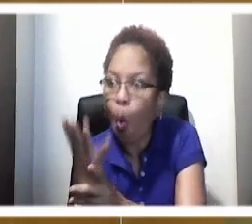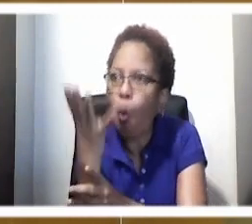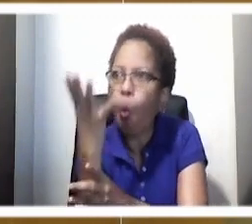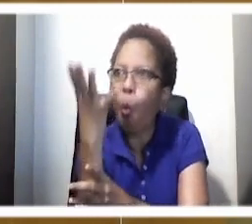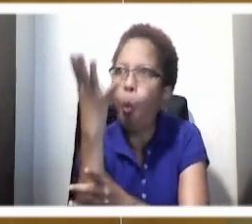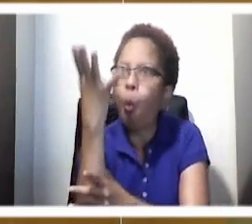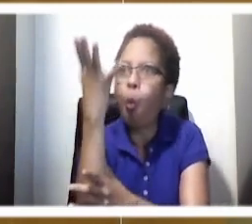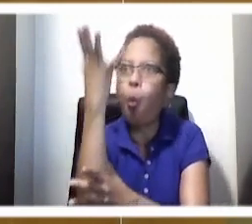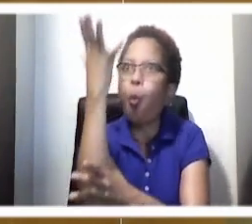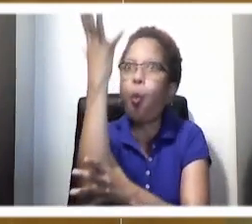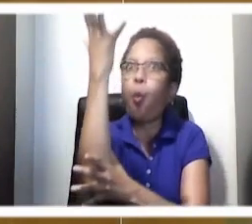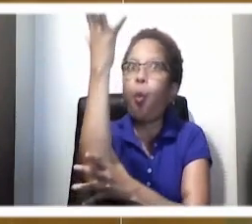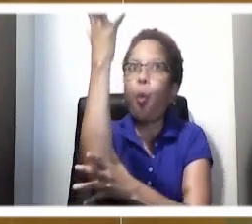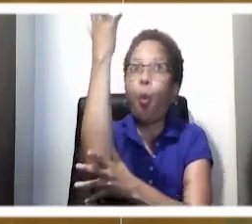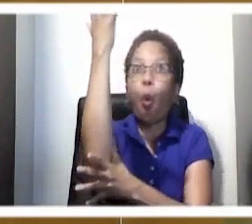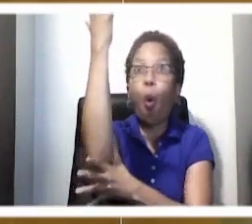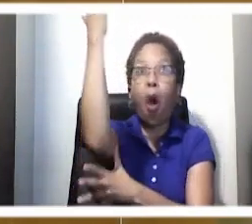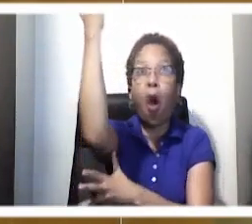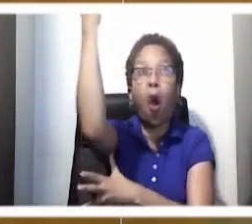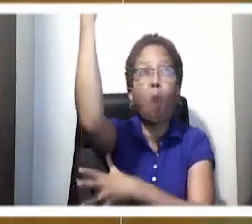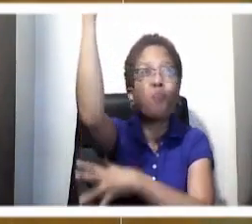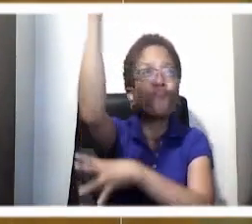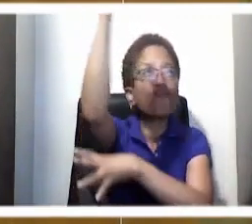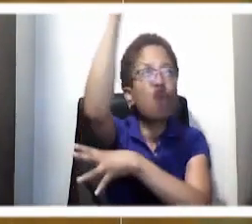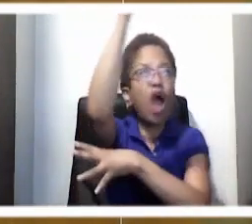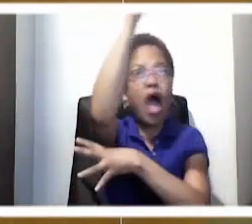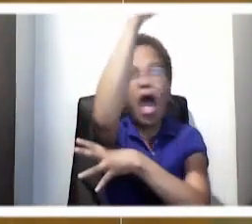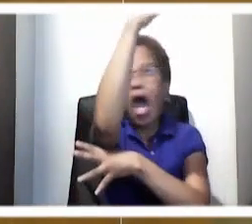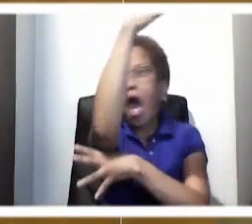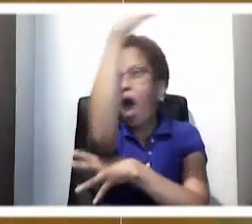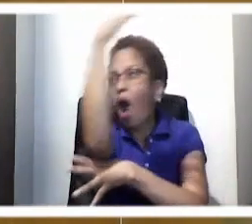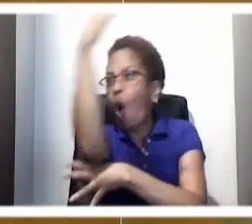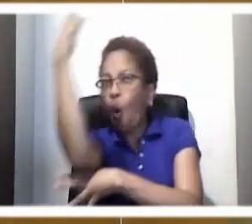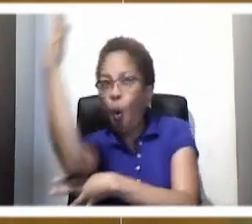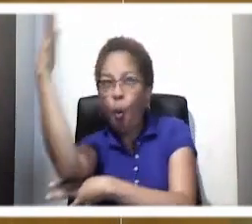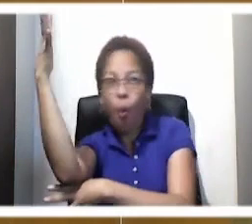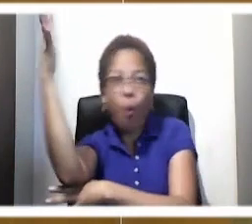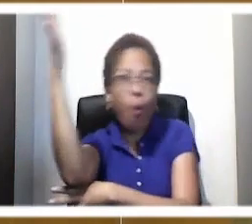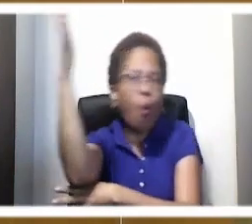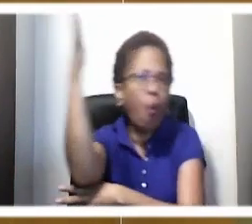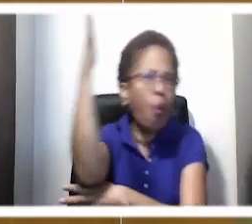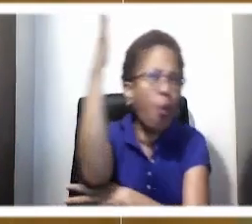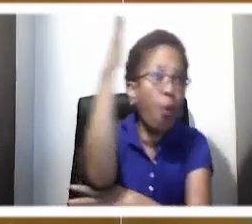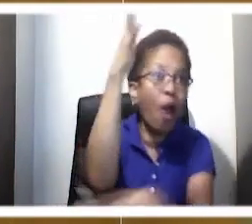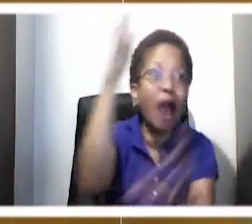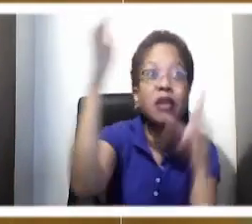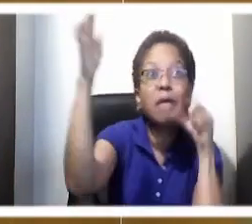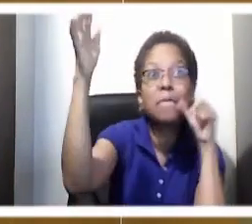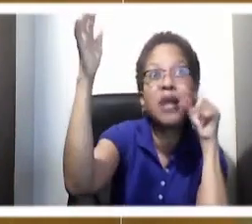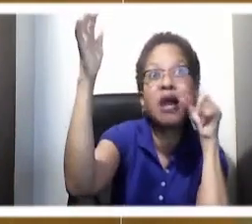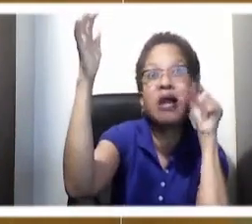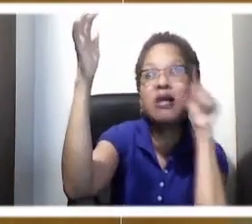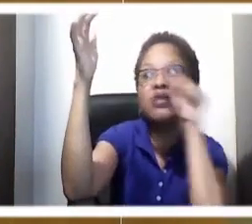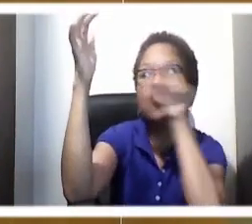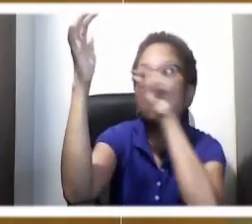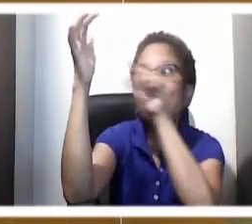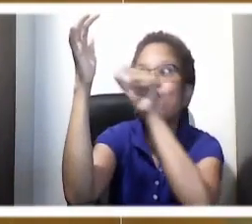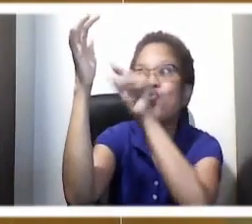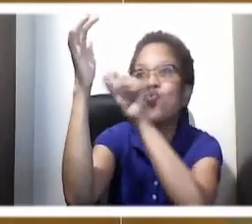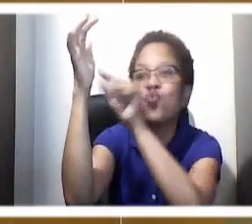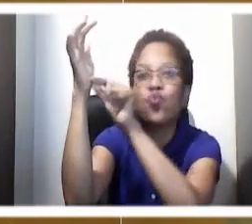all and puts out big branches so that the birds of the air can shelter in its shade."